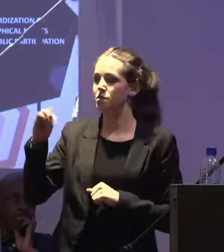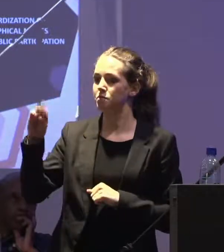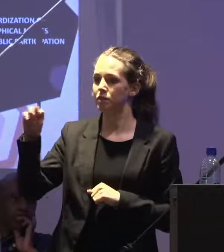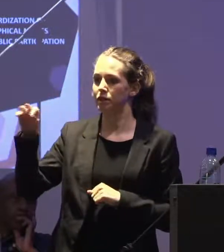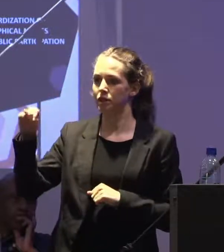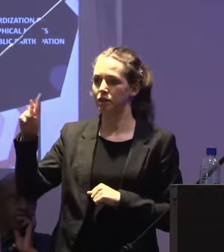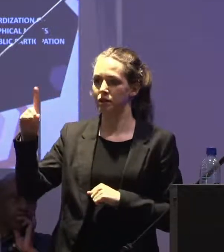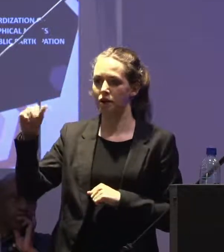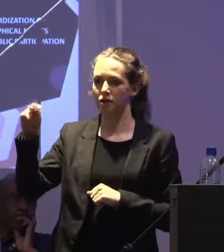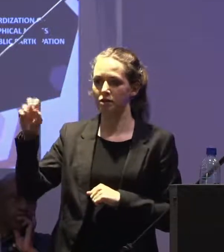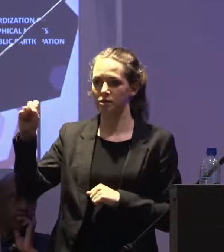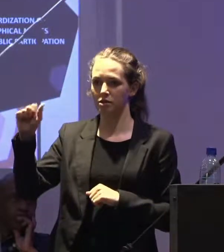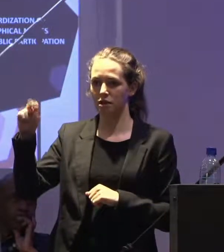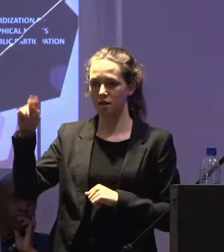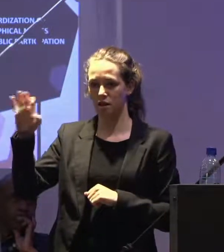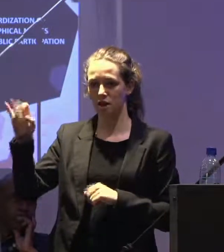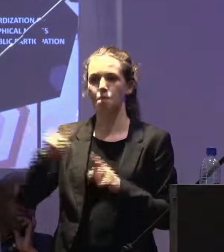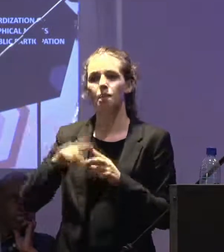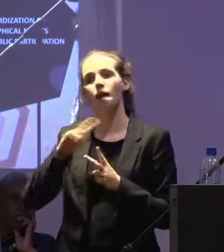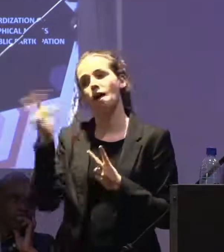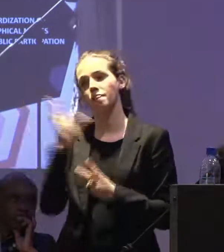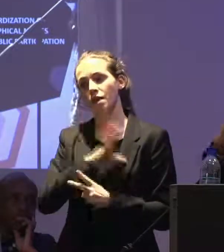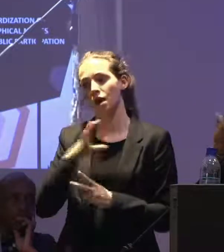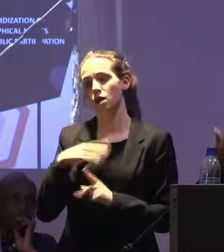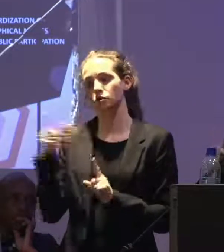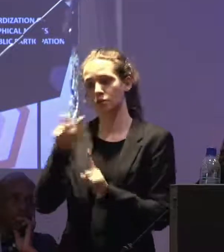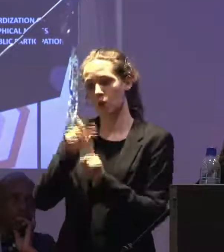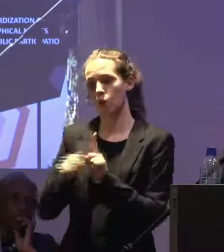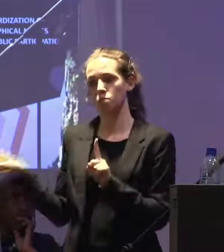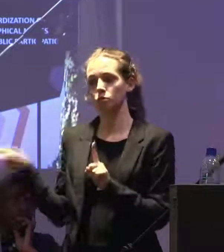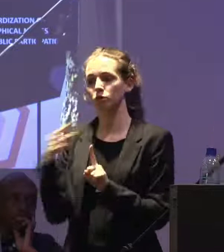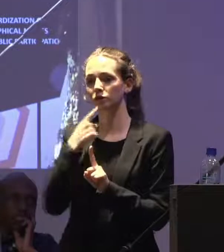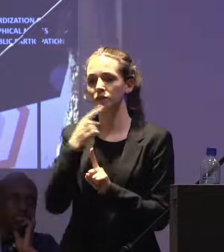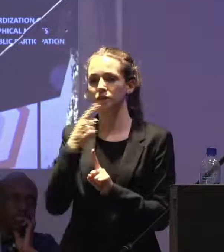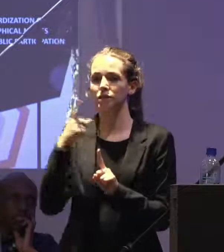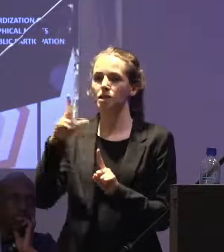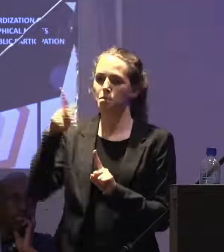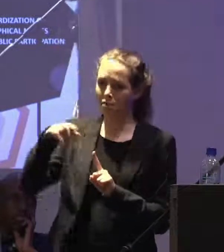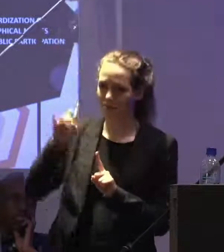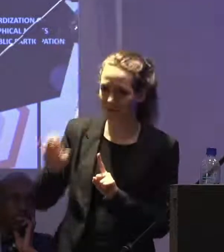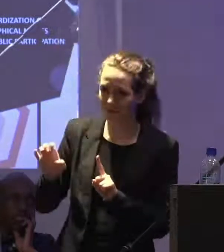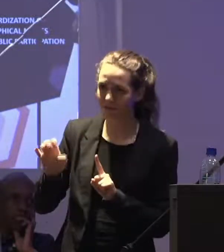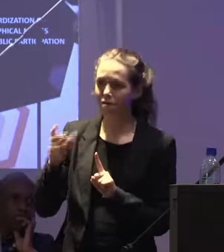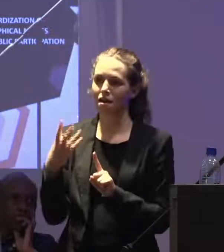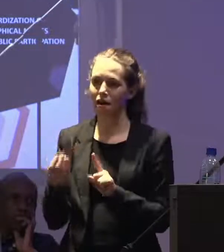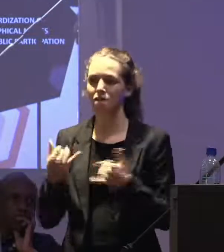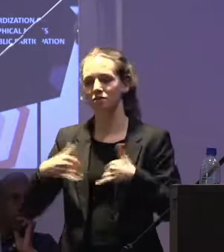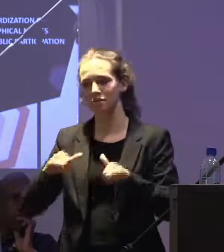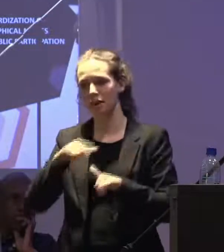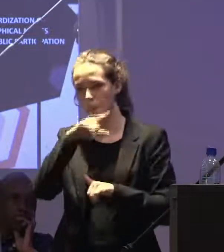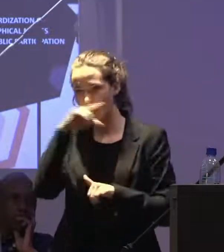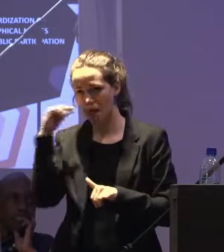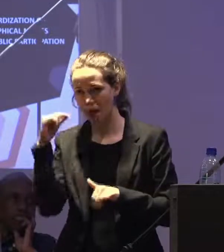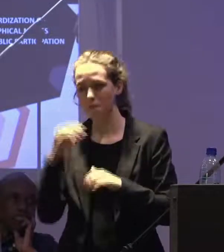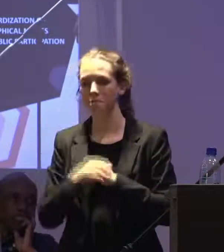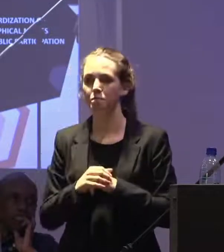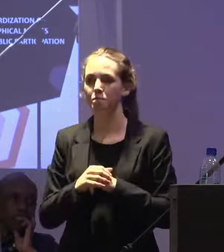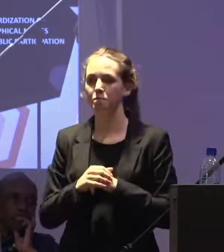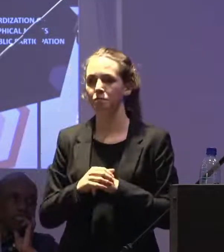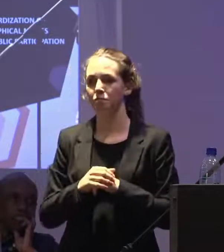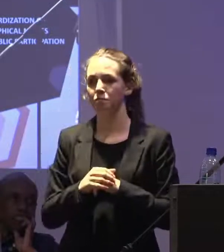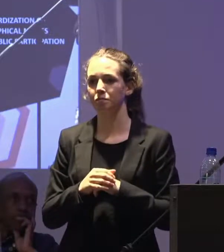think Councillor Jodwana, we had that conversation as well for Gqeberha. We still have such in